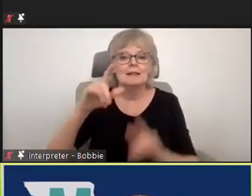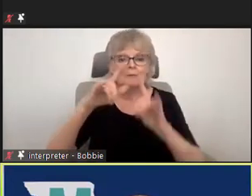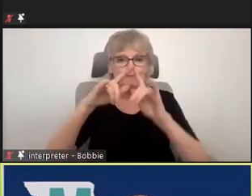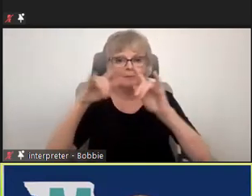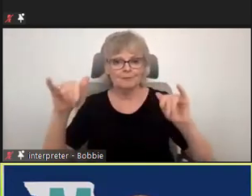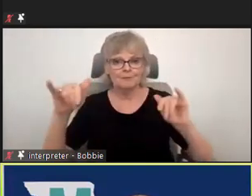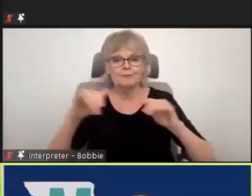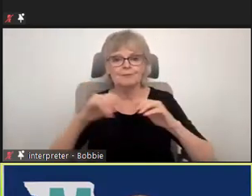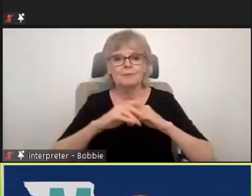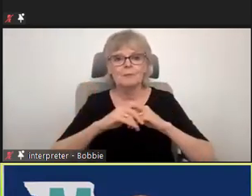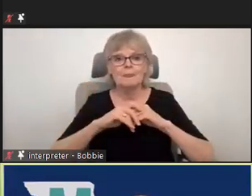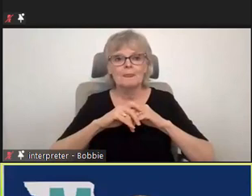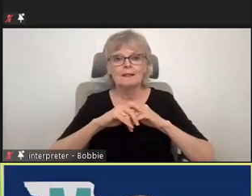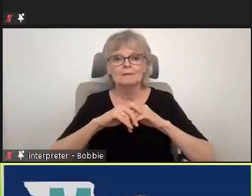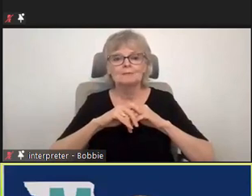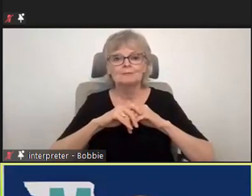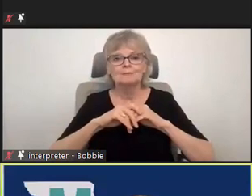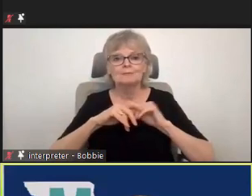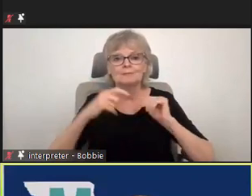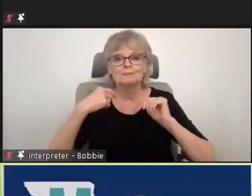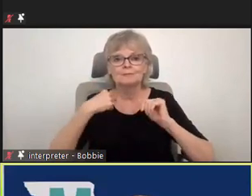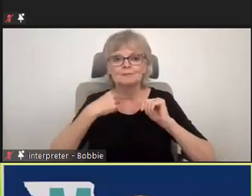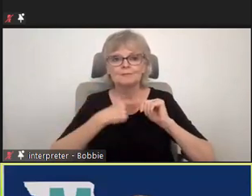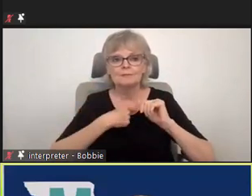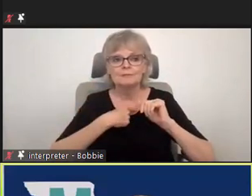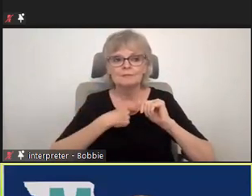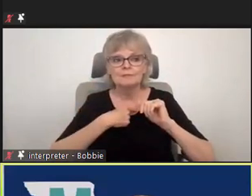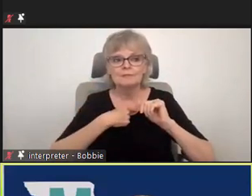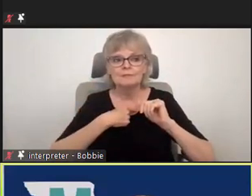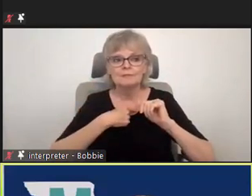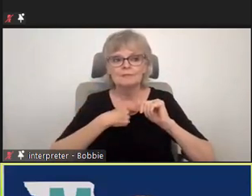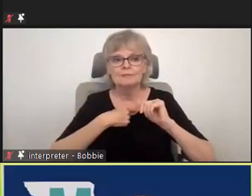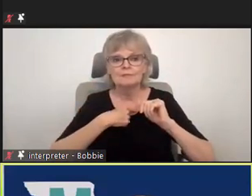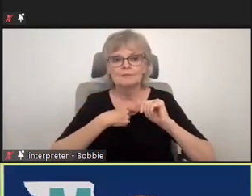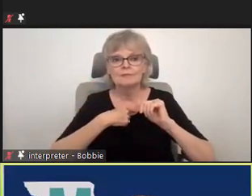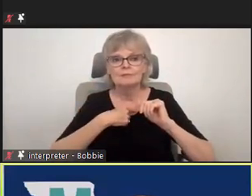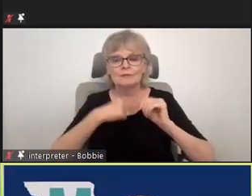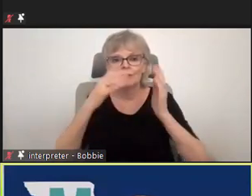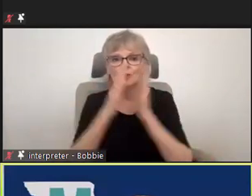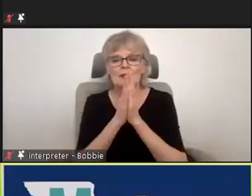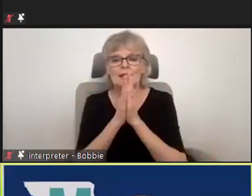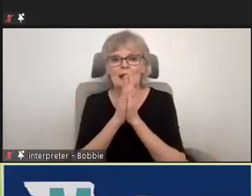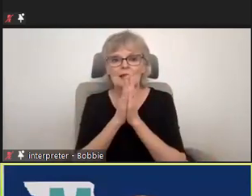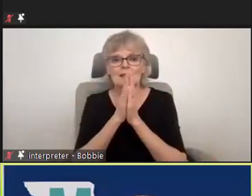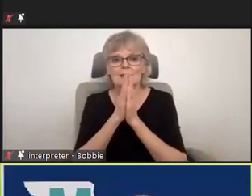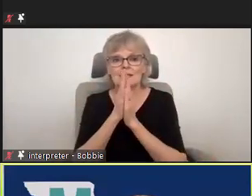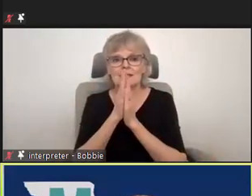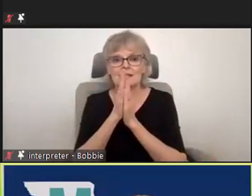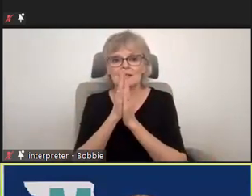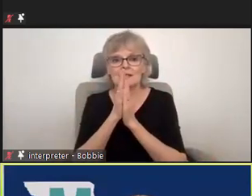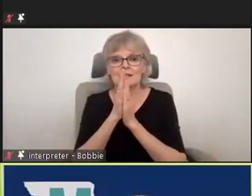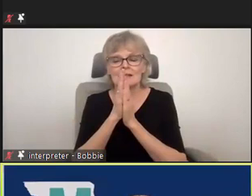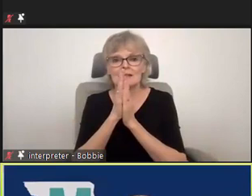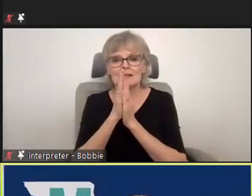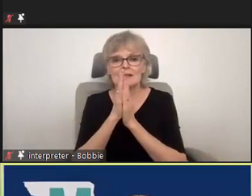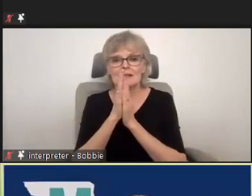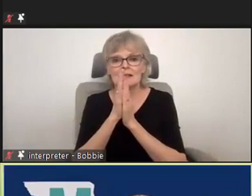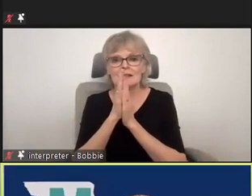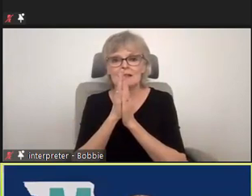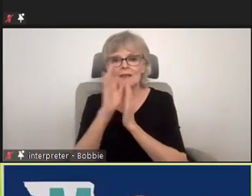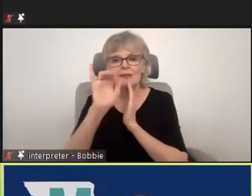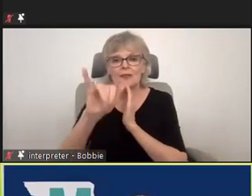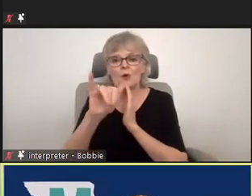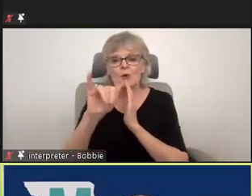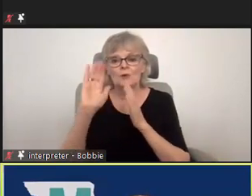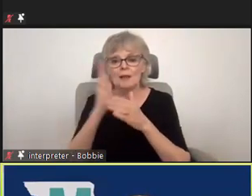forth. So we asked that those partners that they